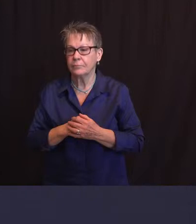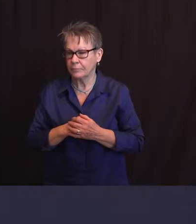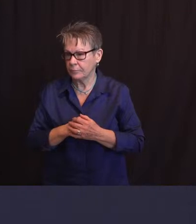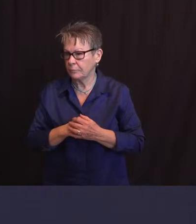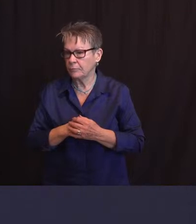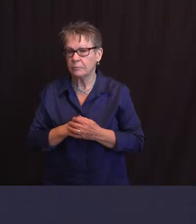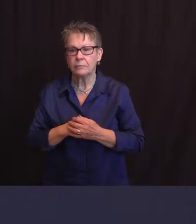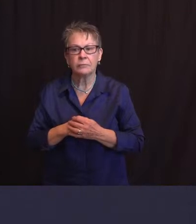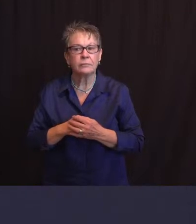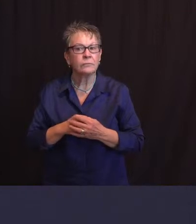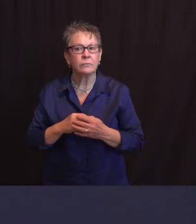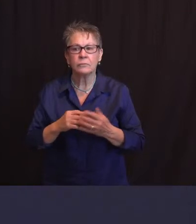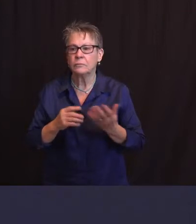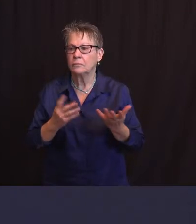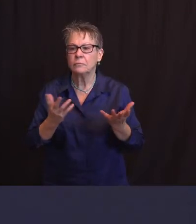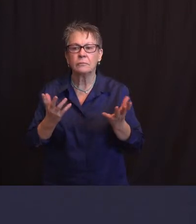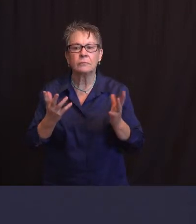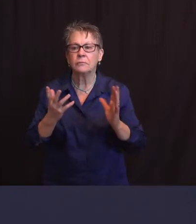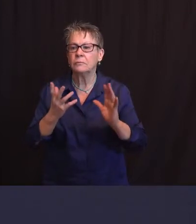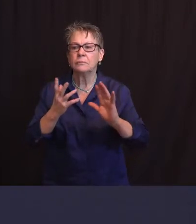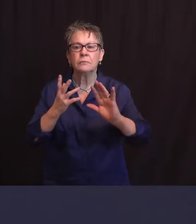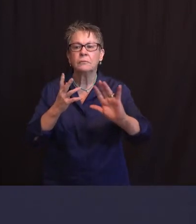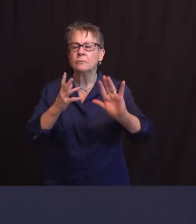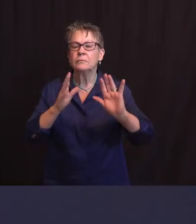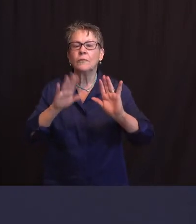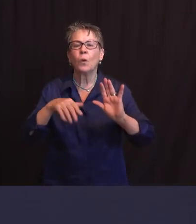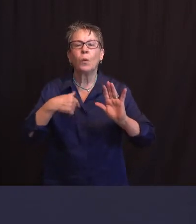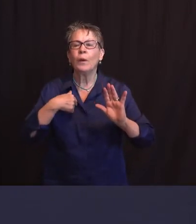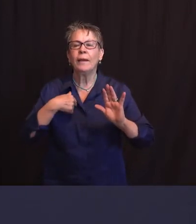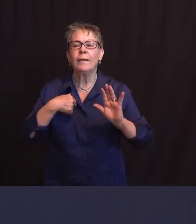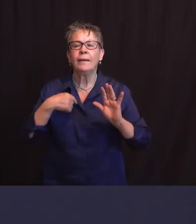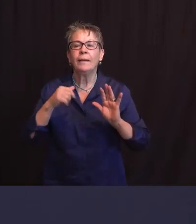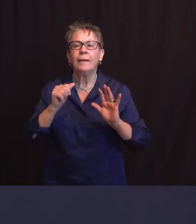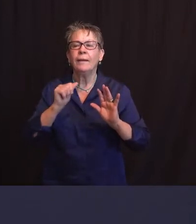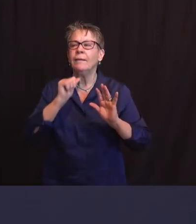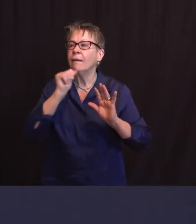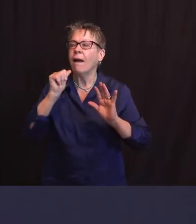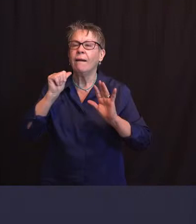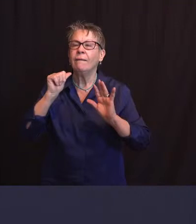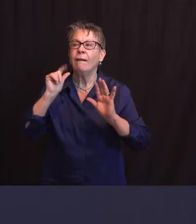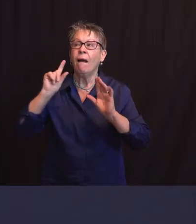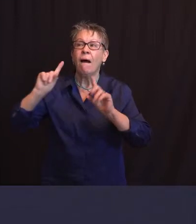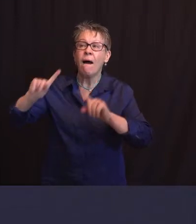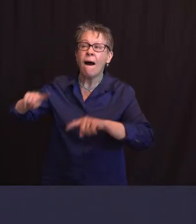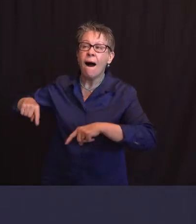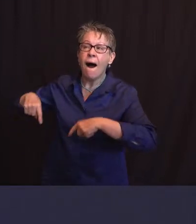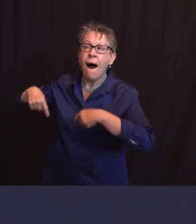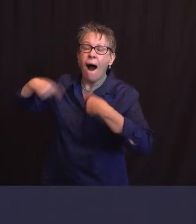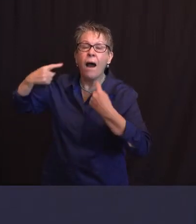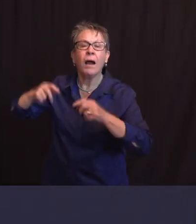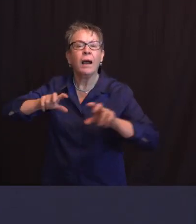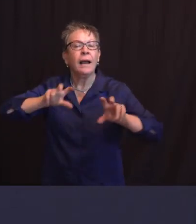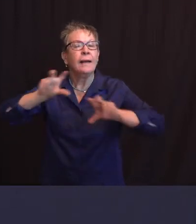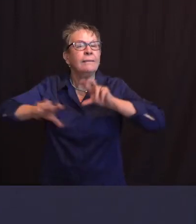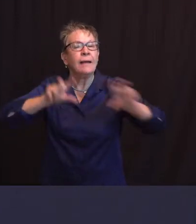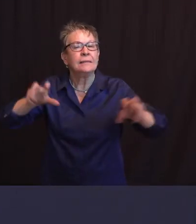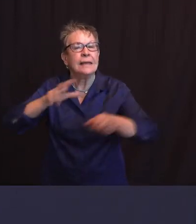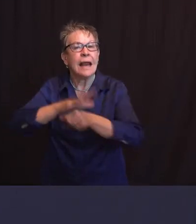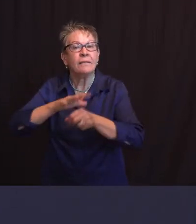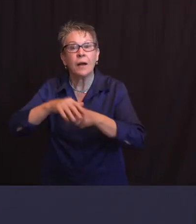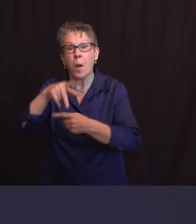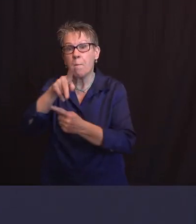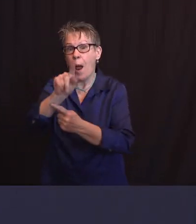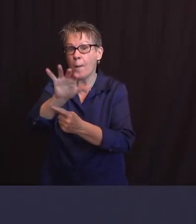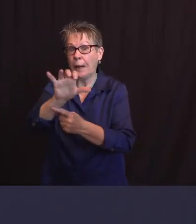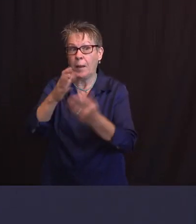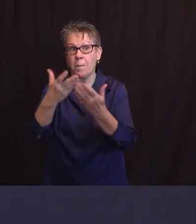health. And that includes in things like sequencing, where you compare us to other countries right now, and it's an embarrassment. We are not where we